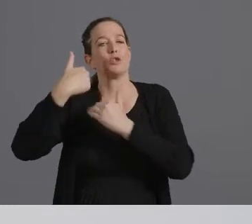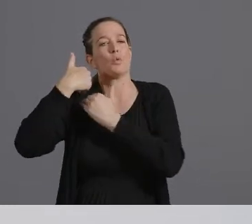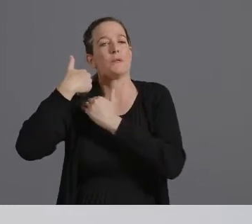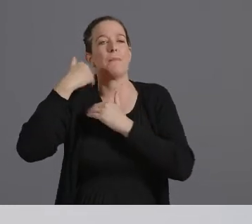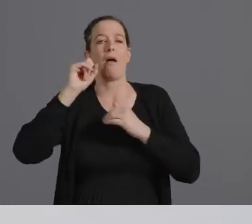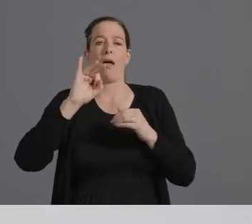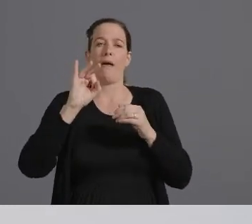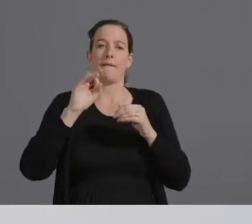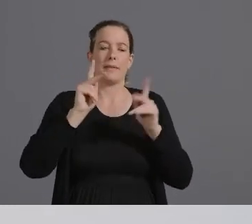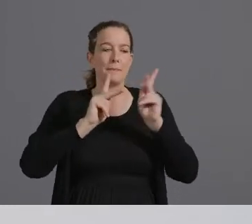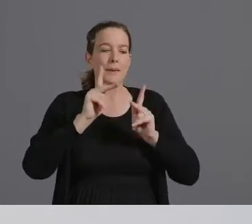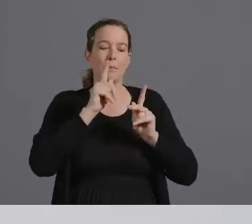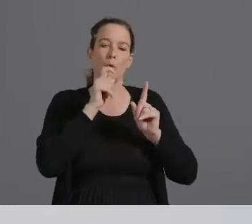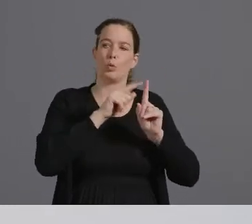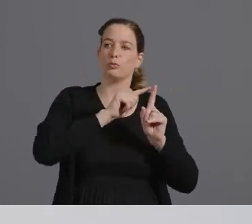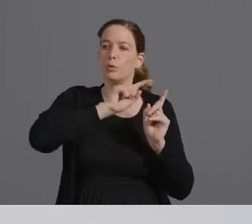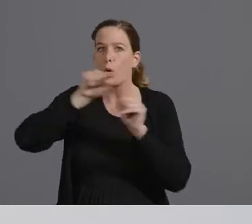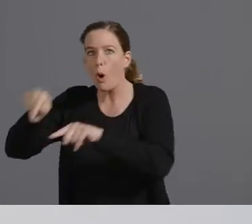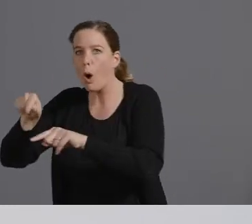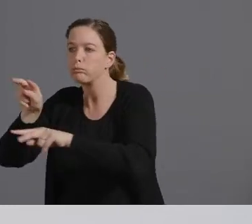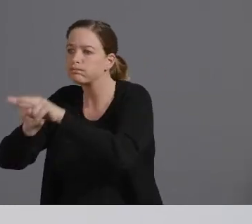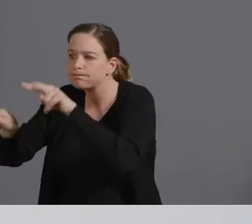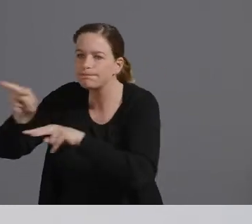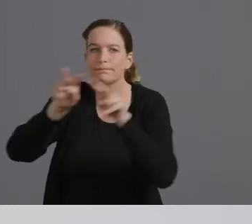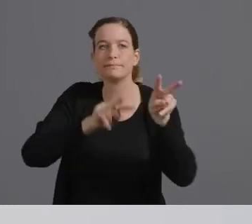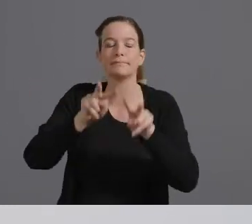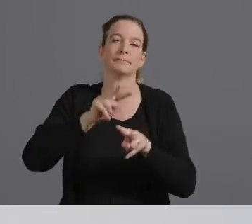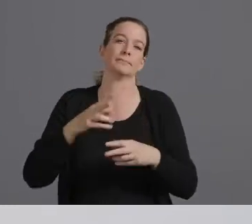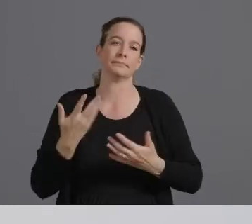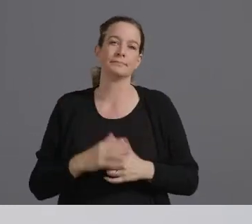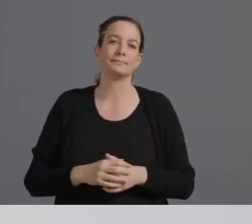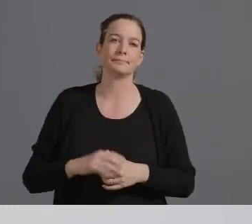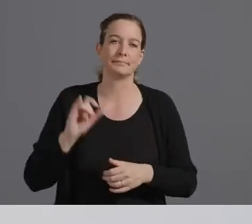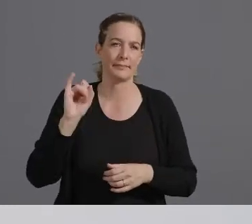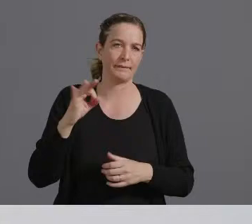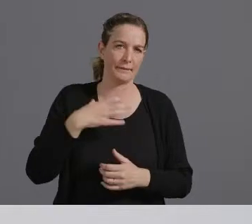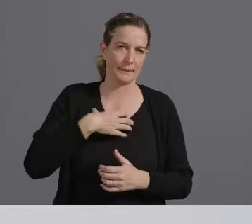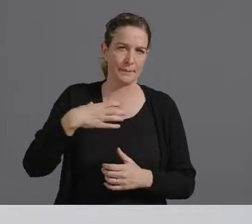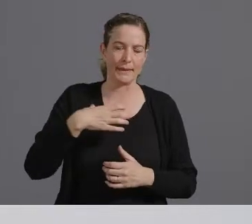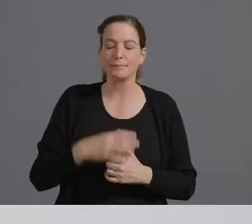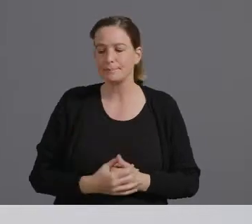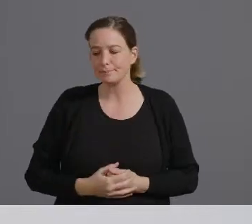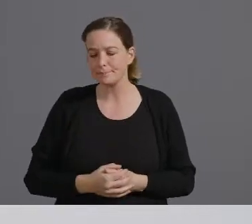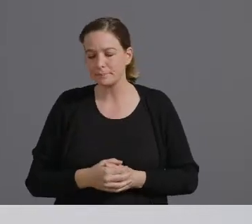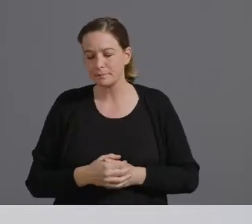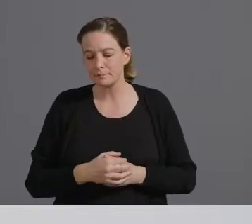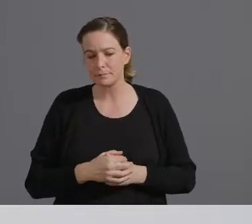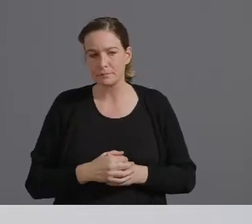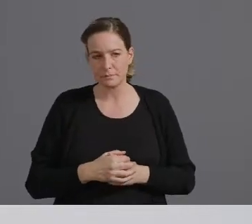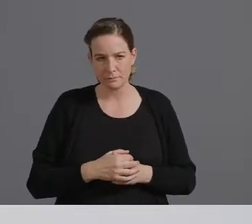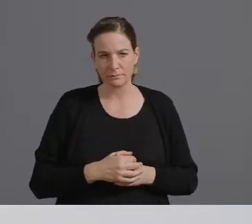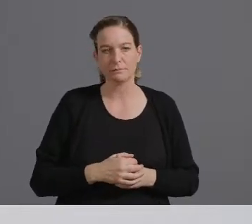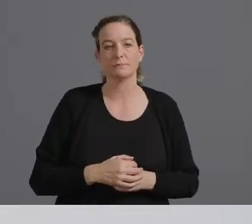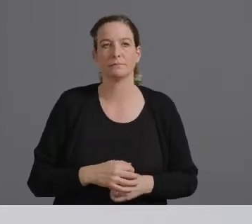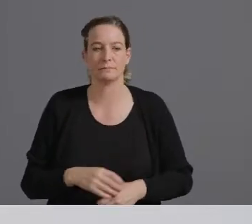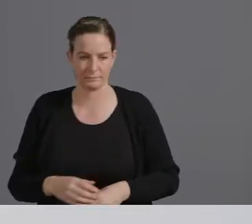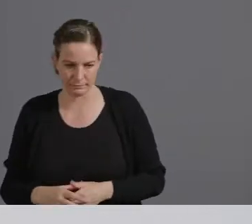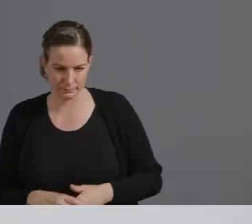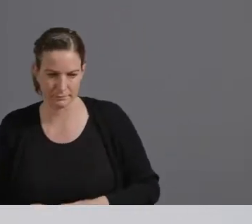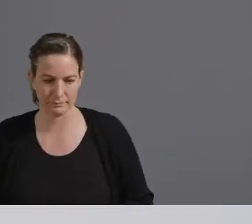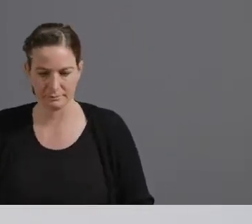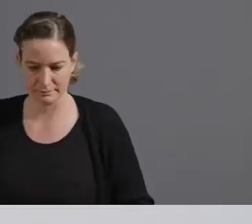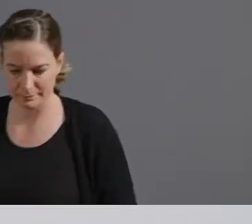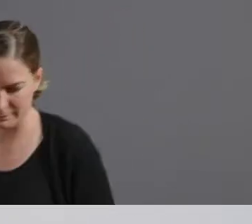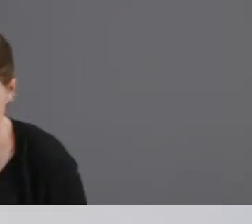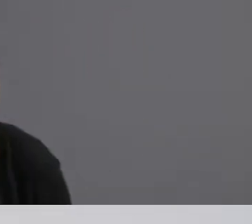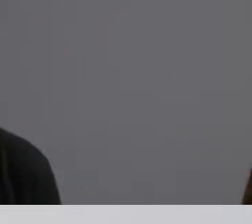complaint. And also, did you talk about the governor with this executive order before